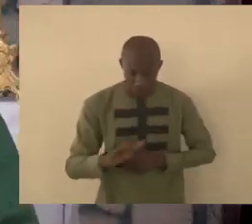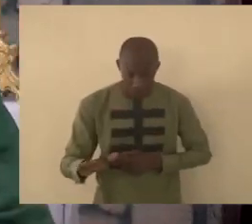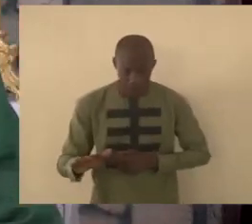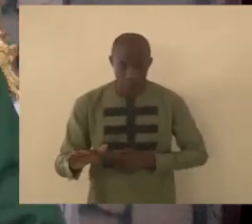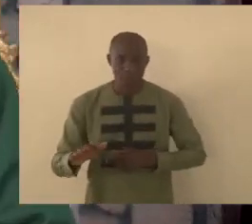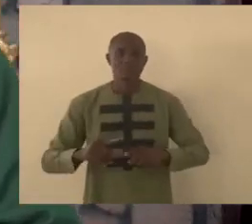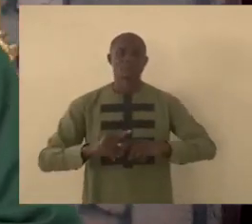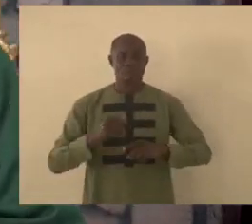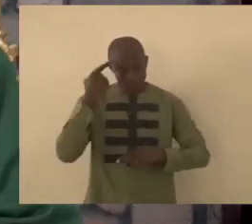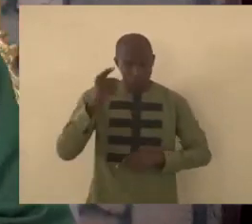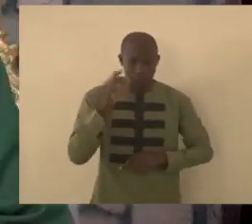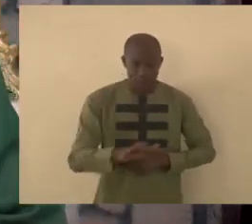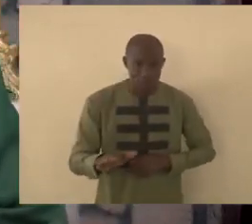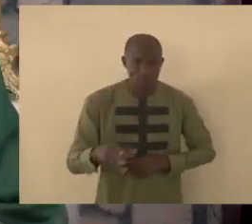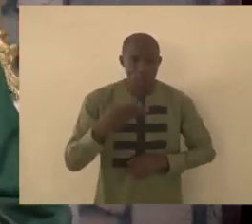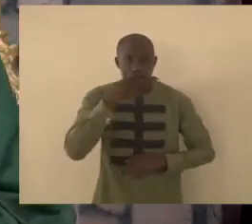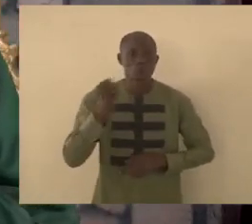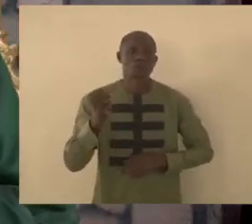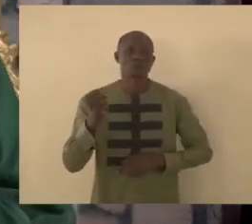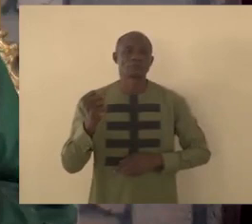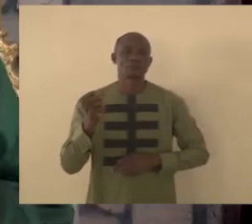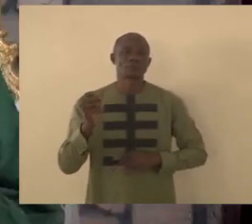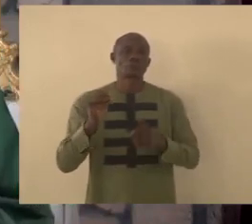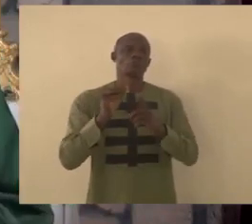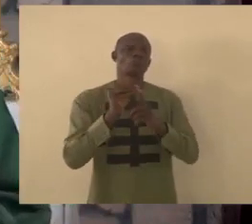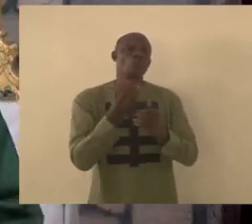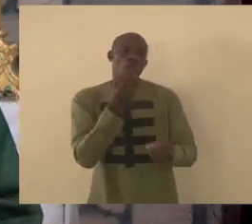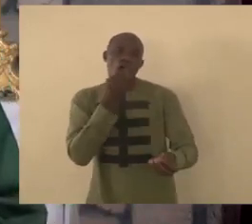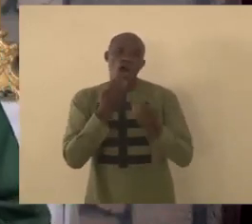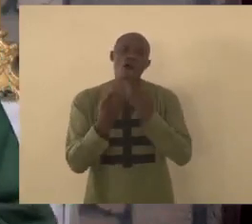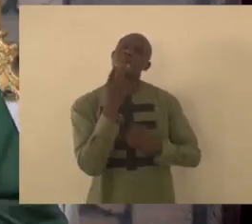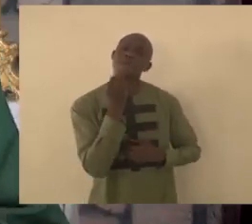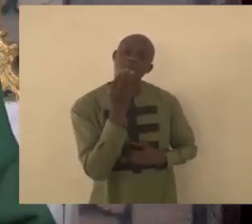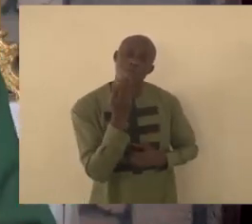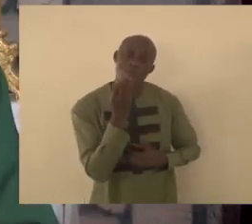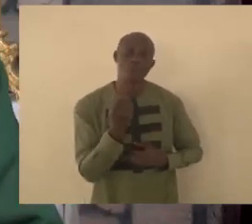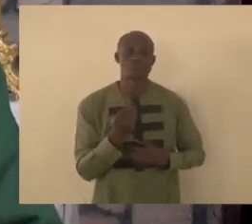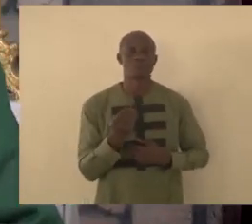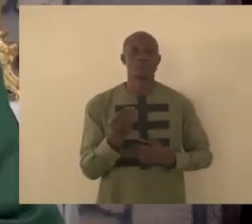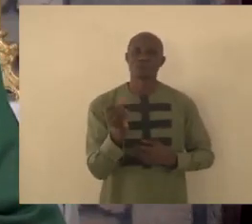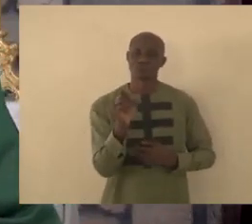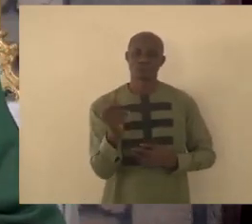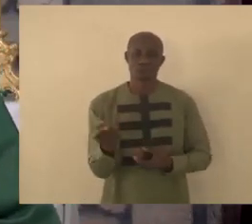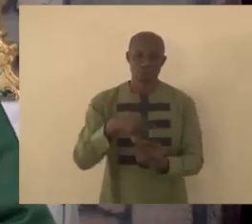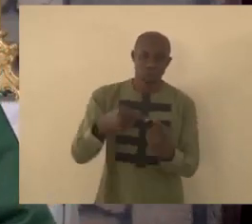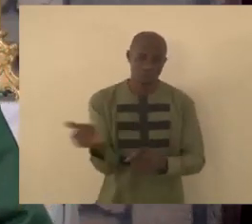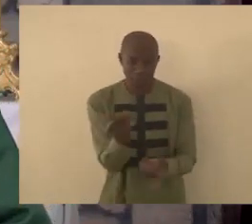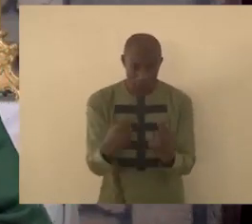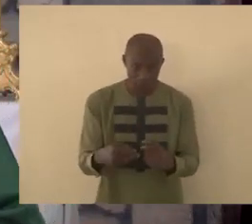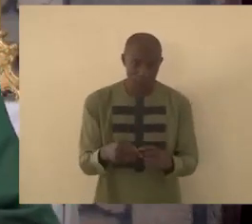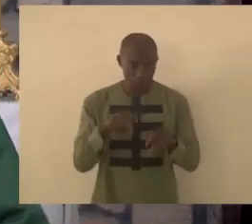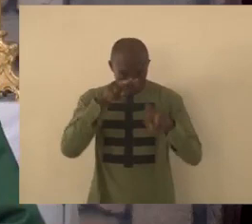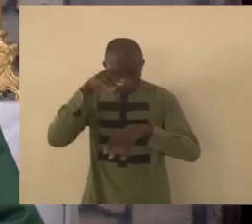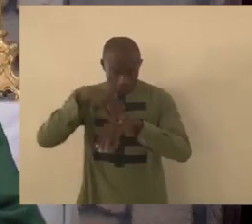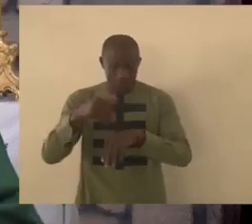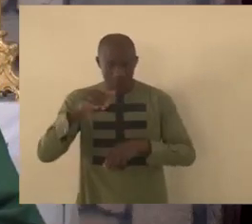her child, that the child was eating too much sugar. So when they came, Gandhi